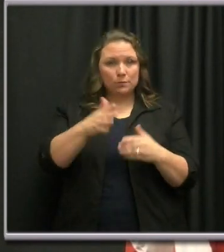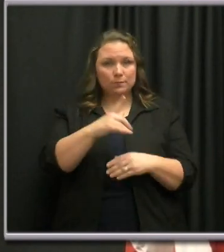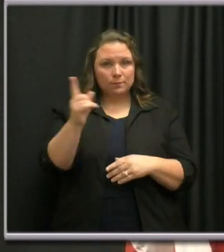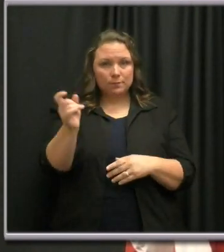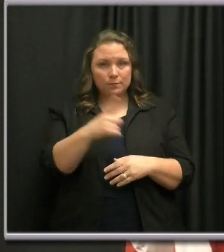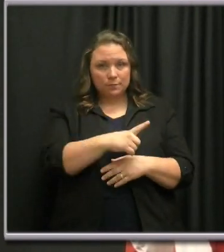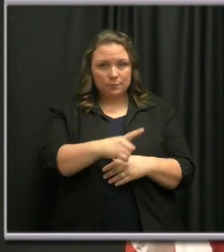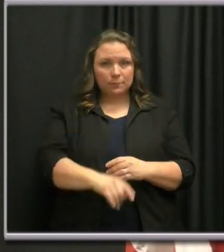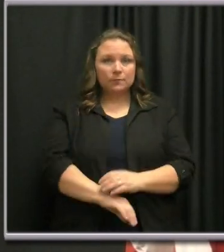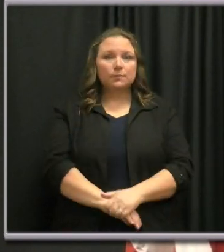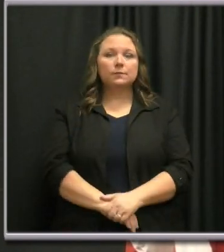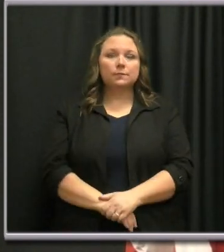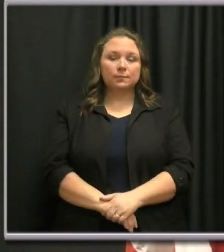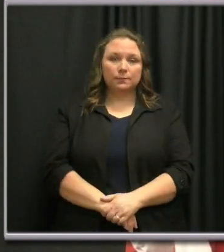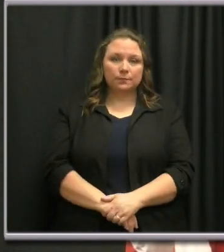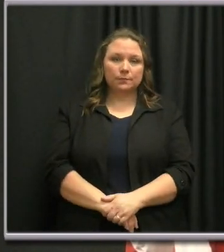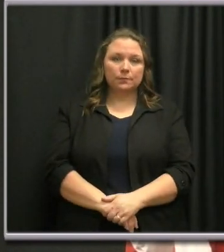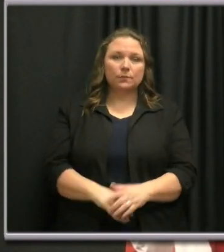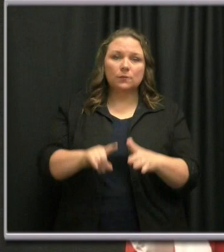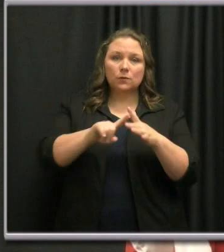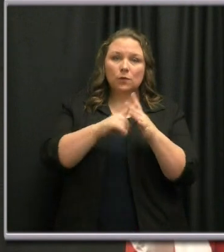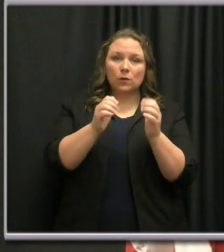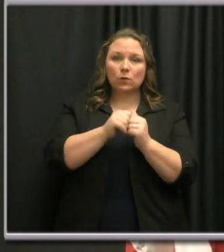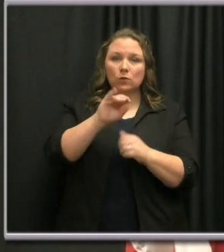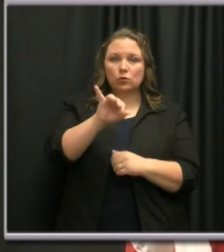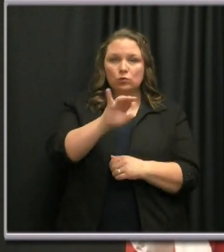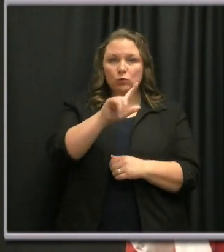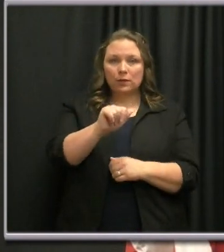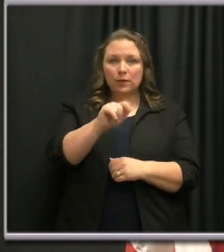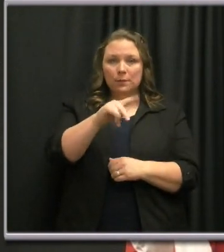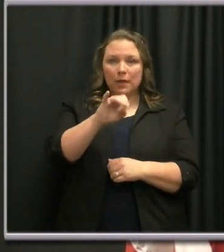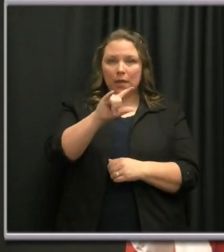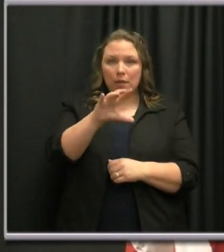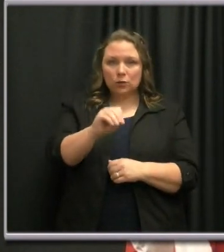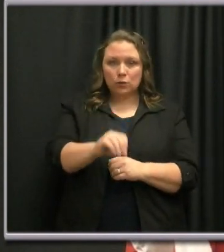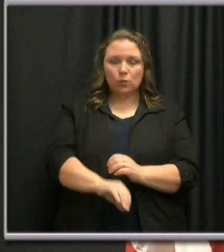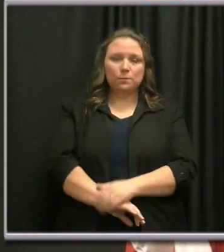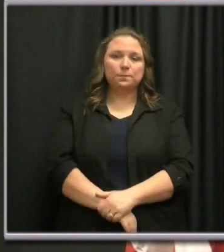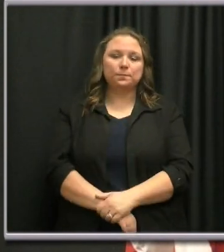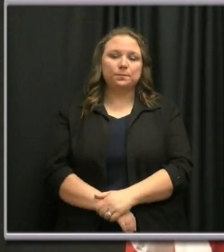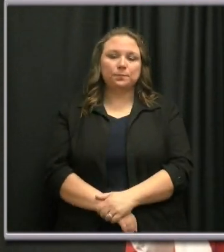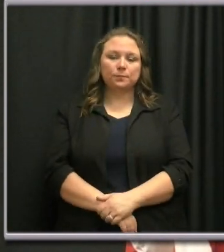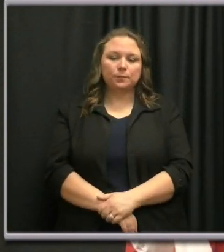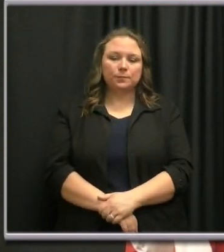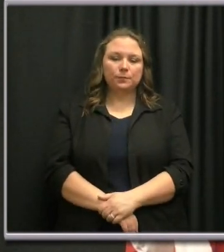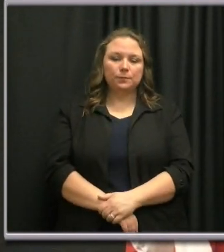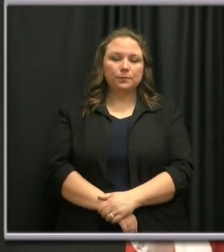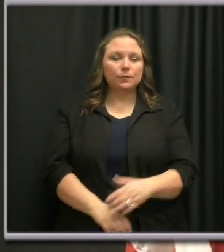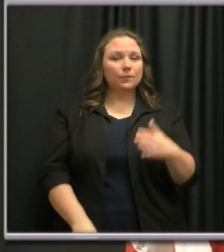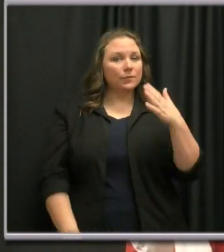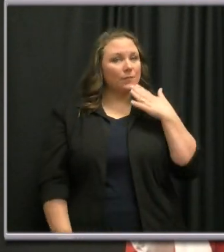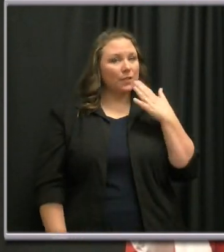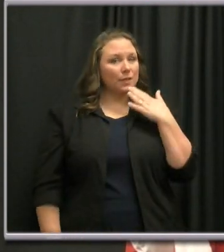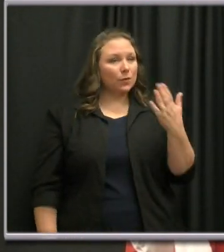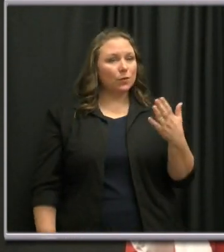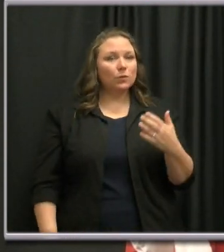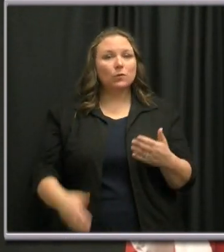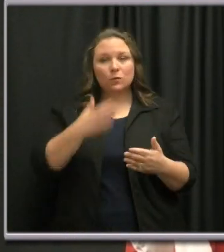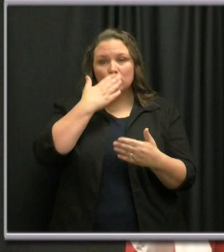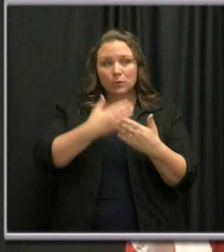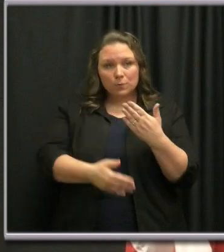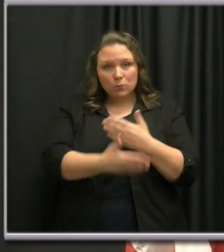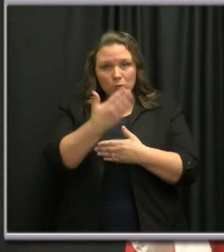proceed by asking your question over the air. We'll start with Julia Palazzo. Julia. Thank you, Chris. Good morning,